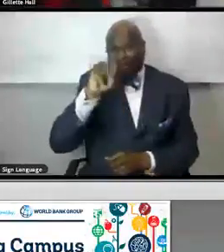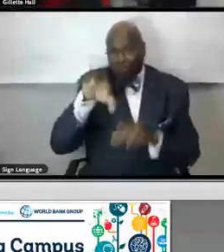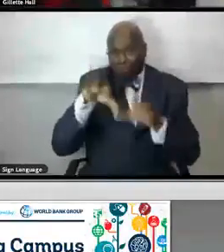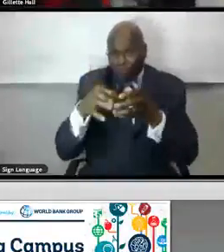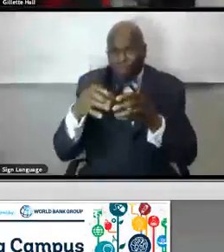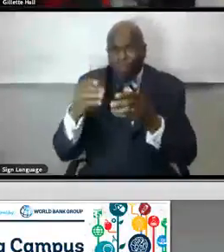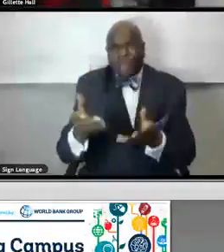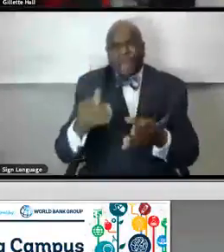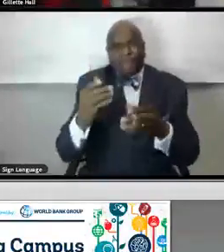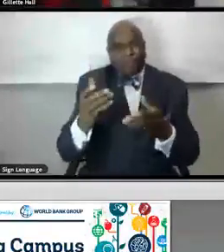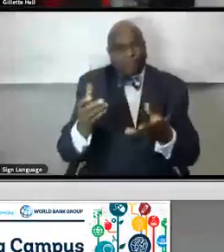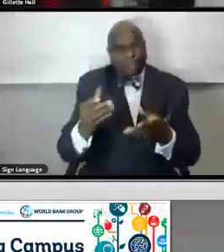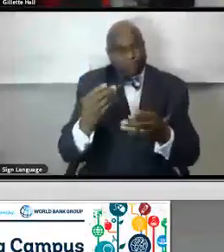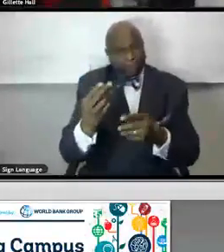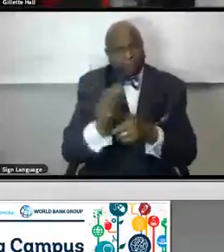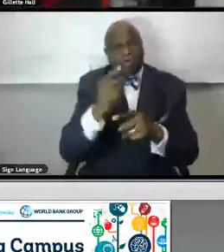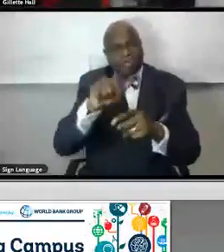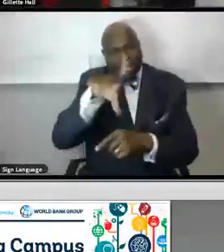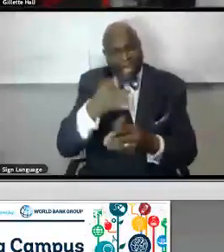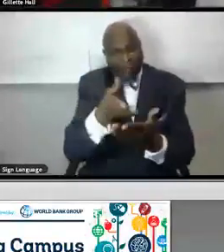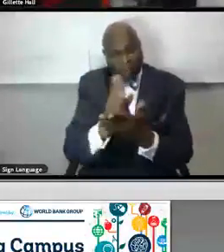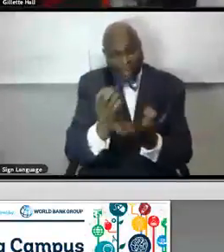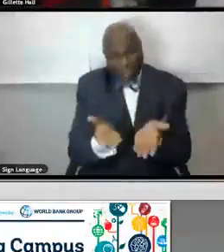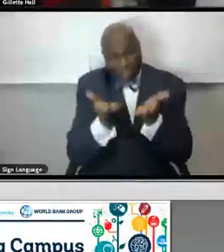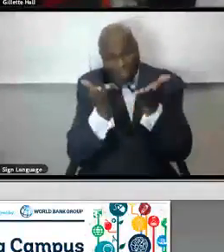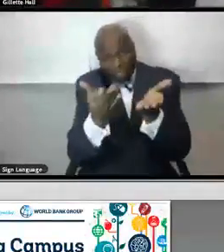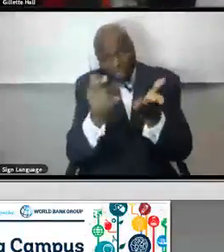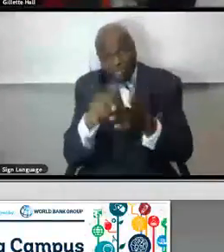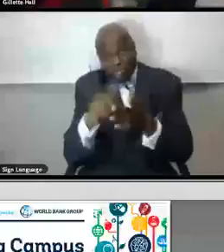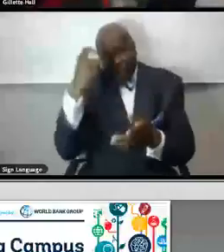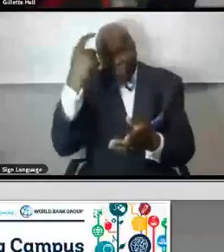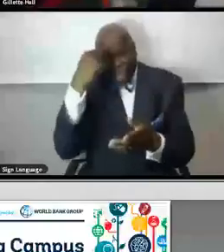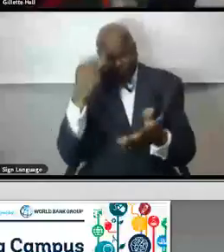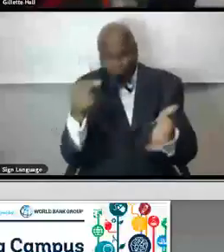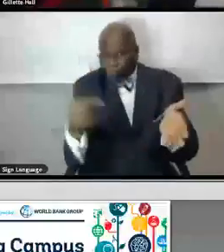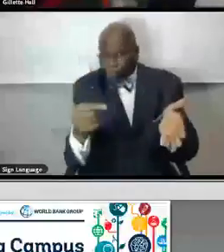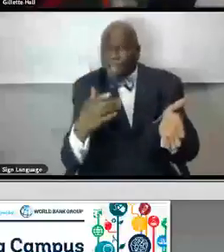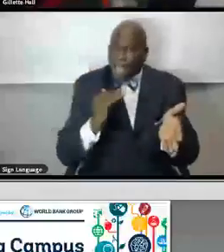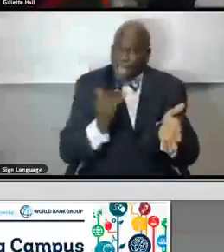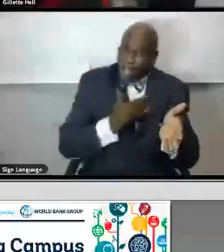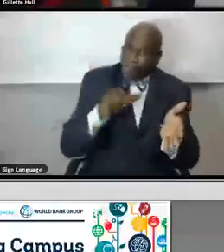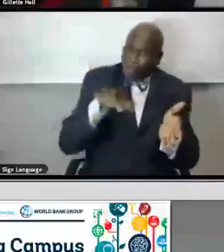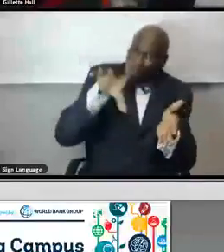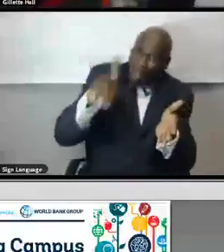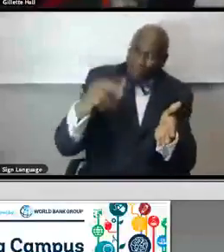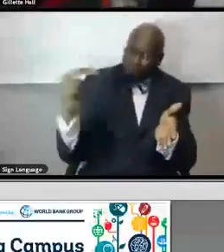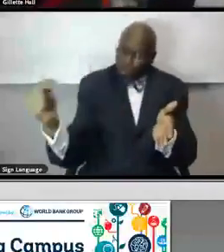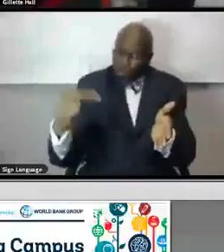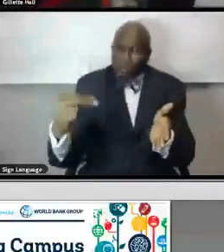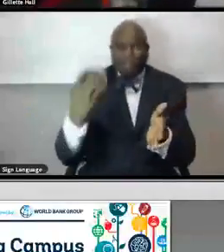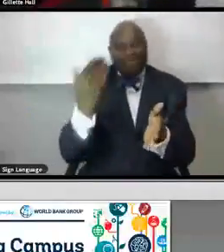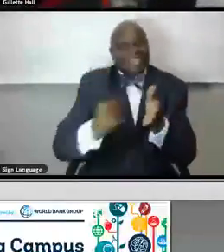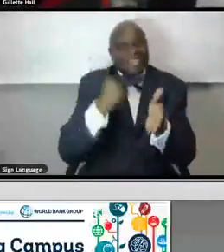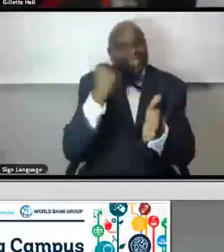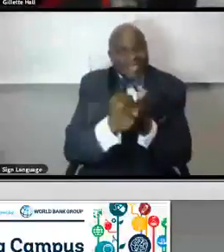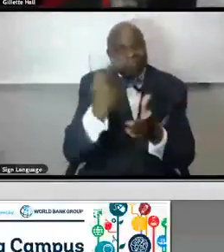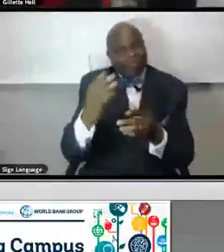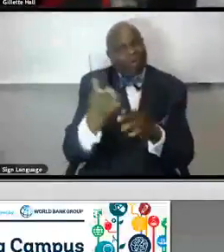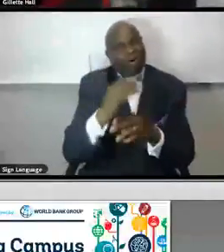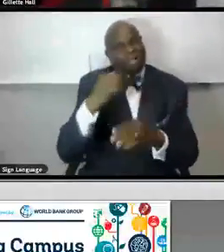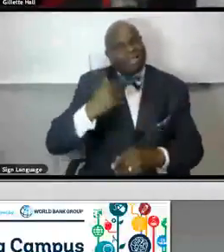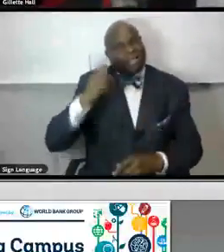brings a land rights issue to the Canadian government for it to even be looked at and addressed. It is